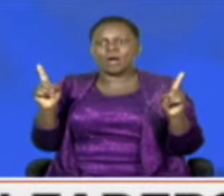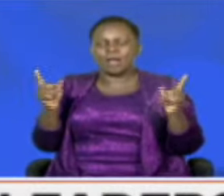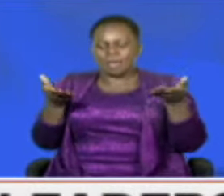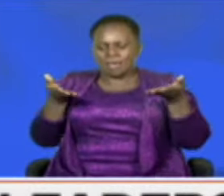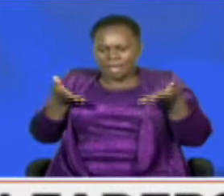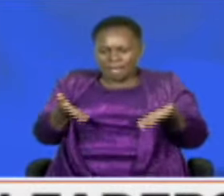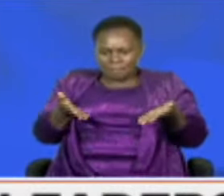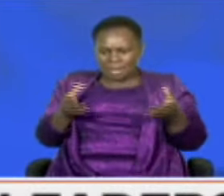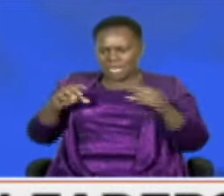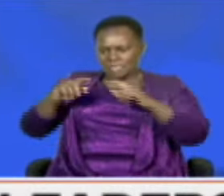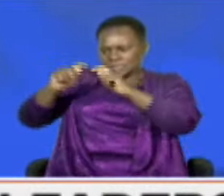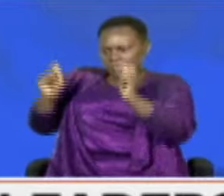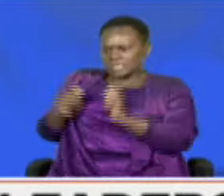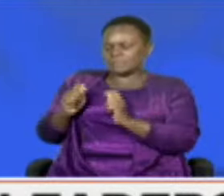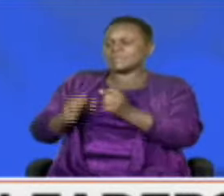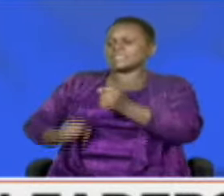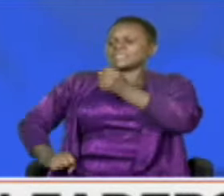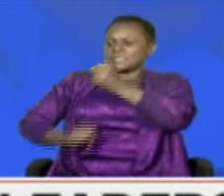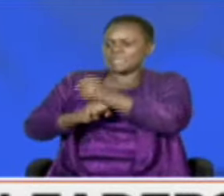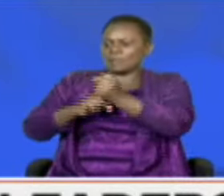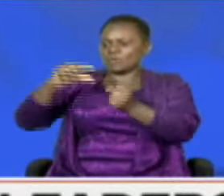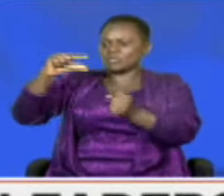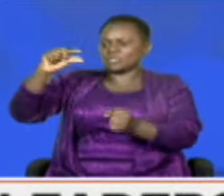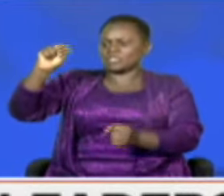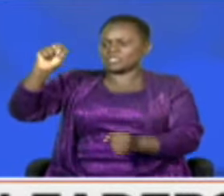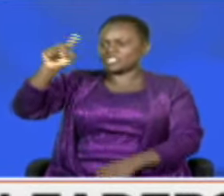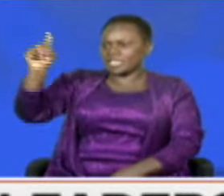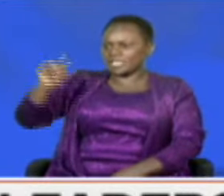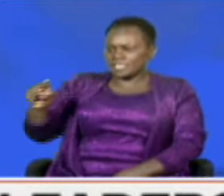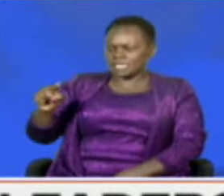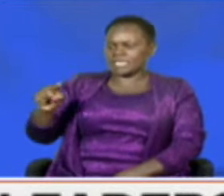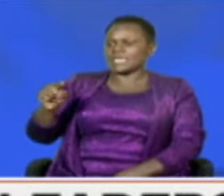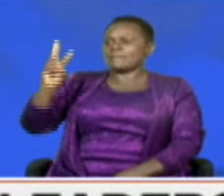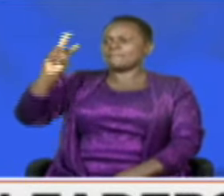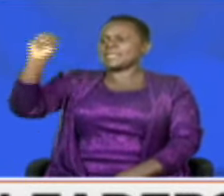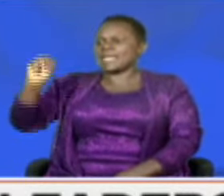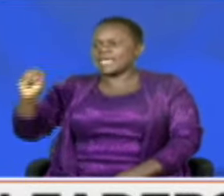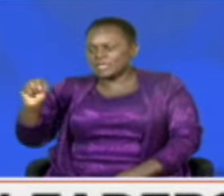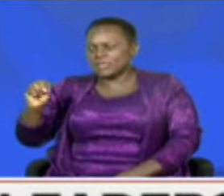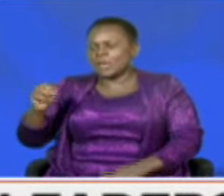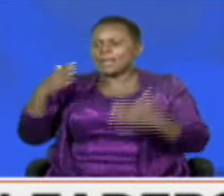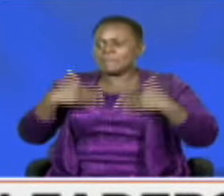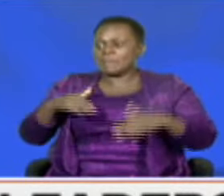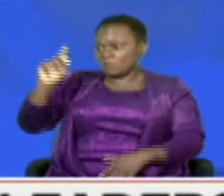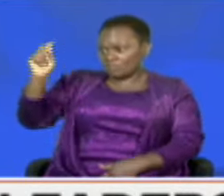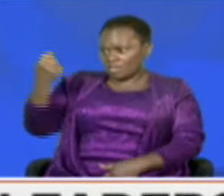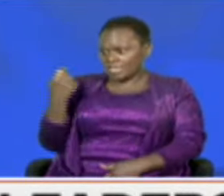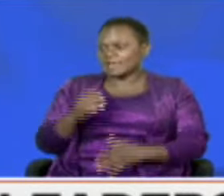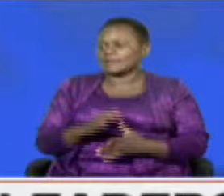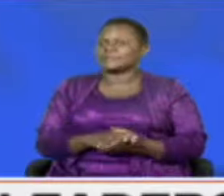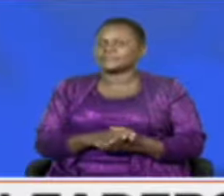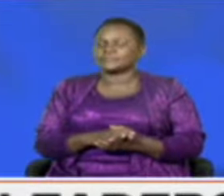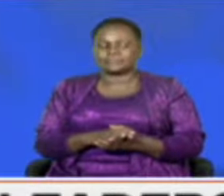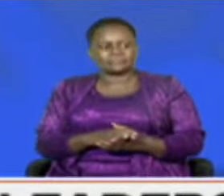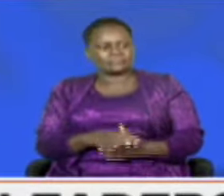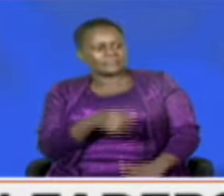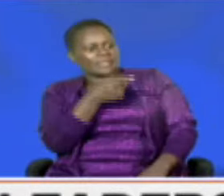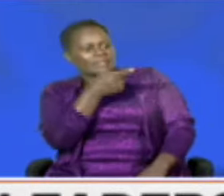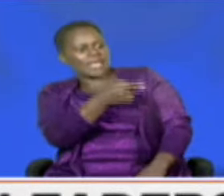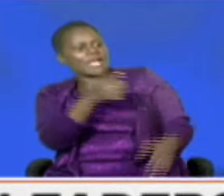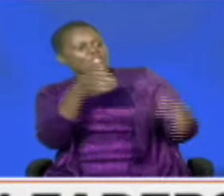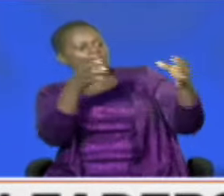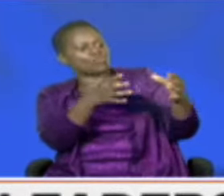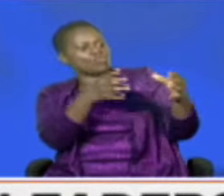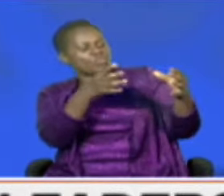hapa. We stand with the Gen Z's, with the millennials, with the people of Kenya. Wale